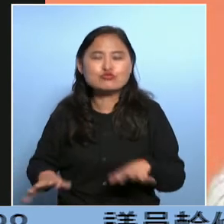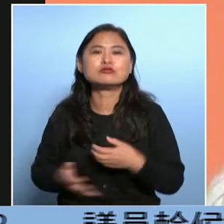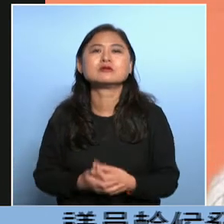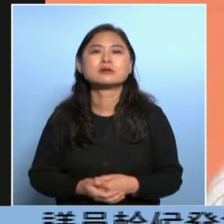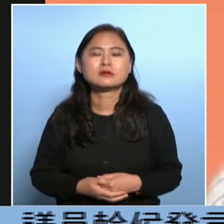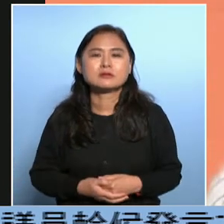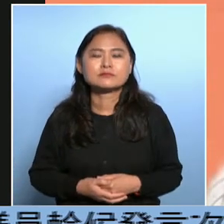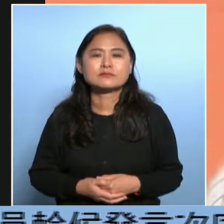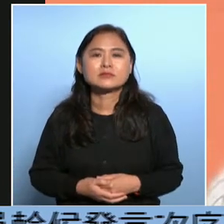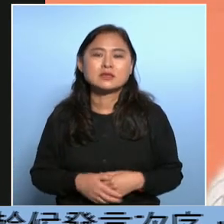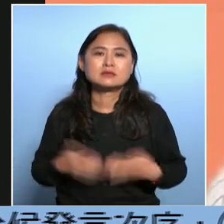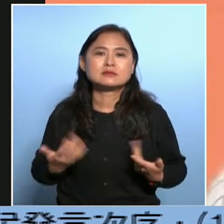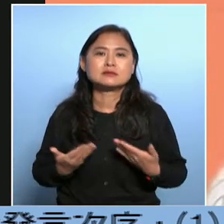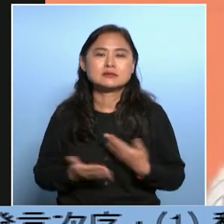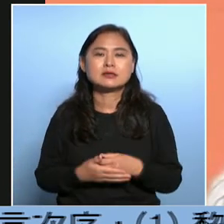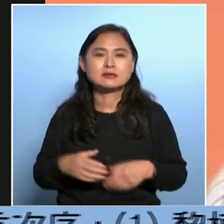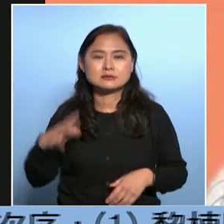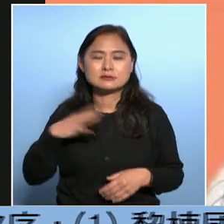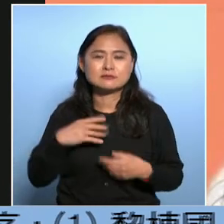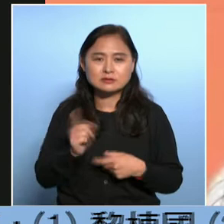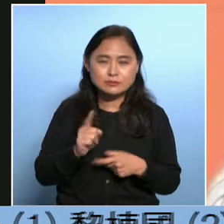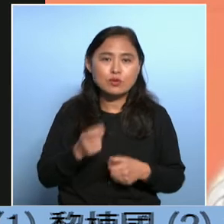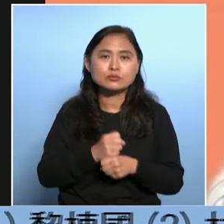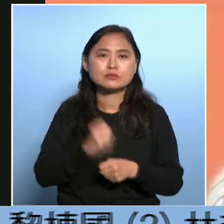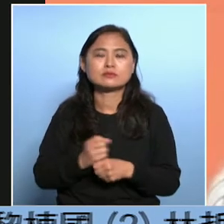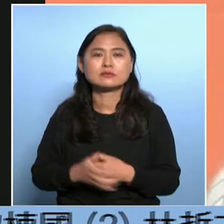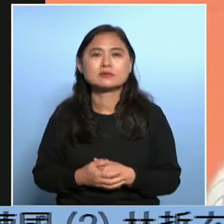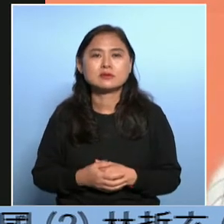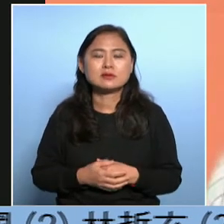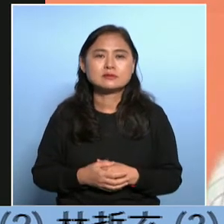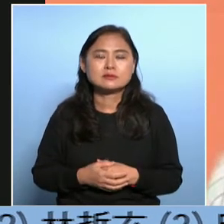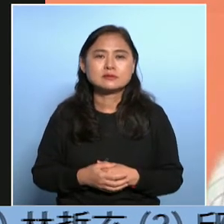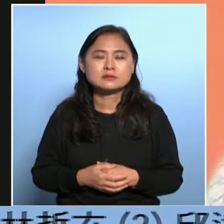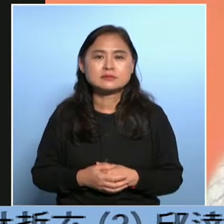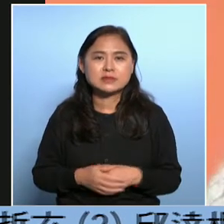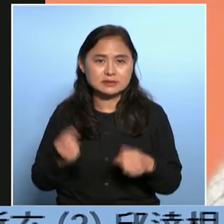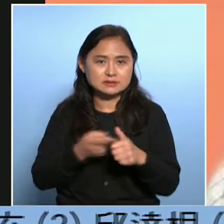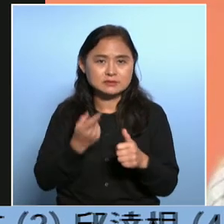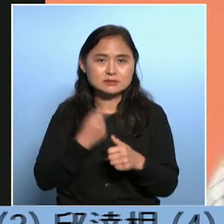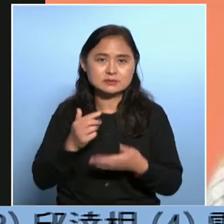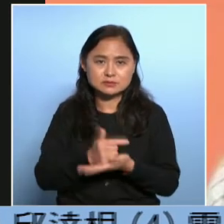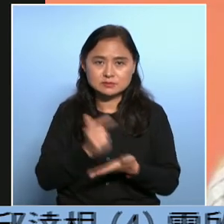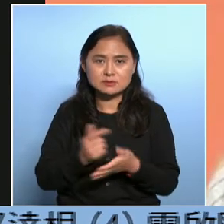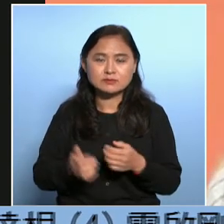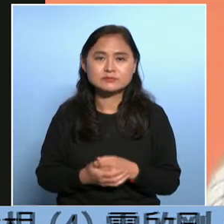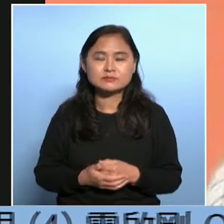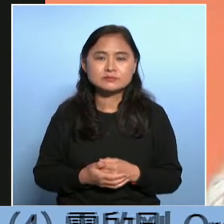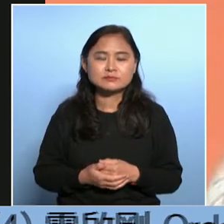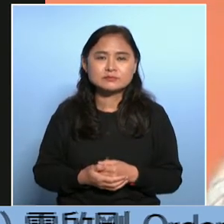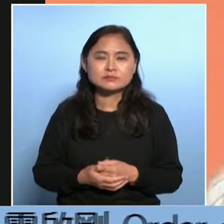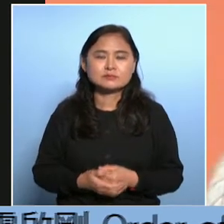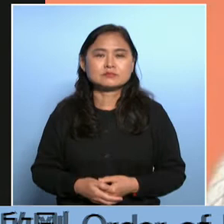do something to prevent it instead of being reactive. So what can we do now? First, we need